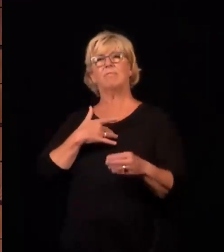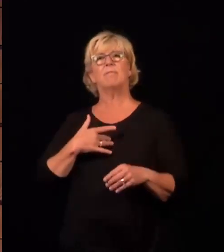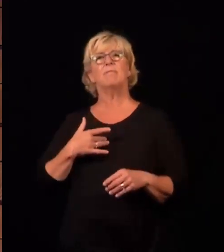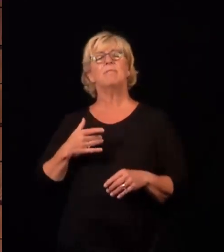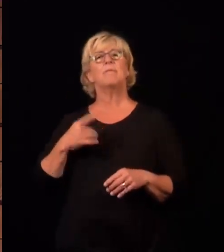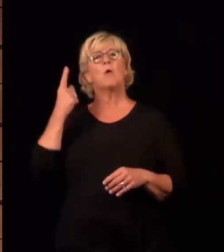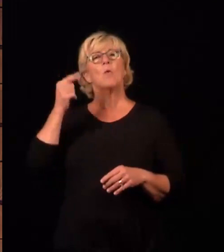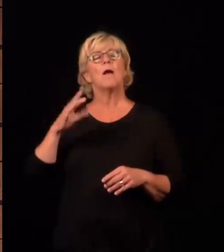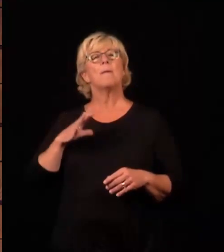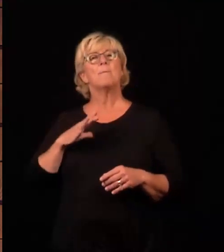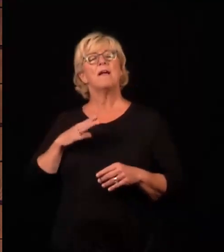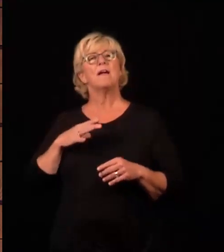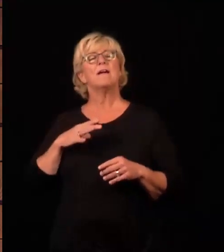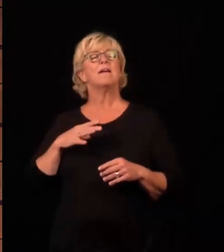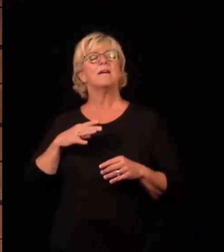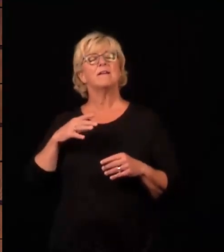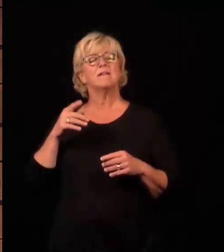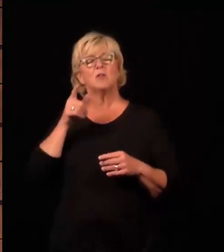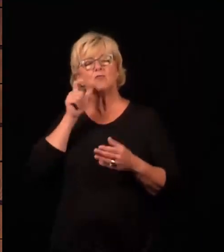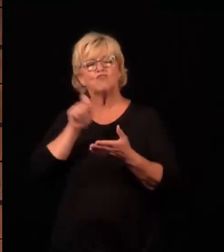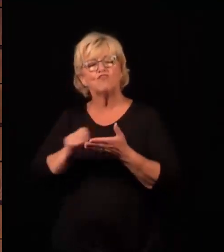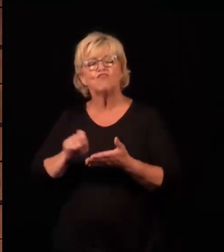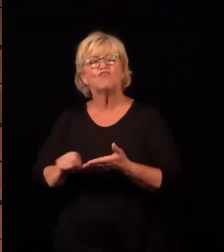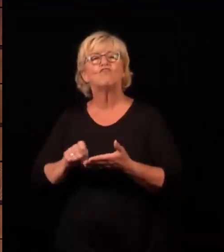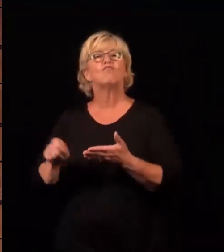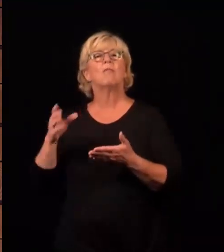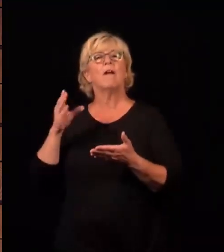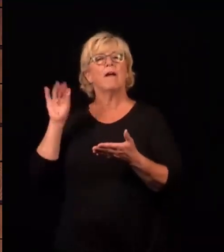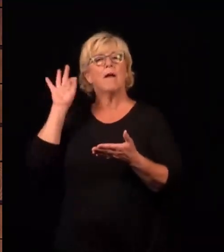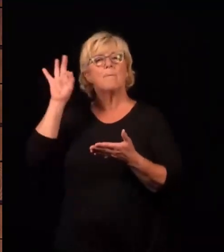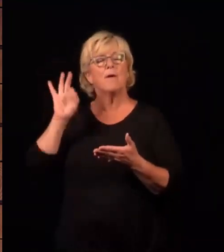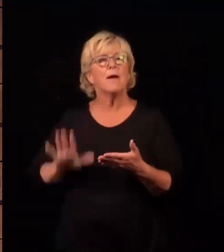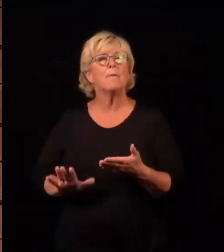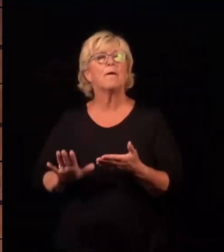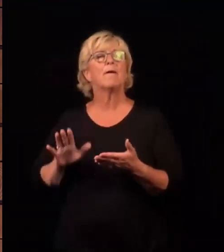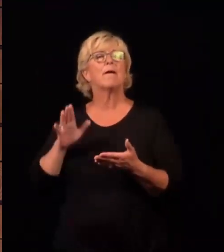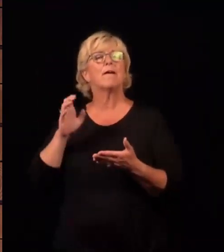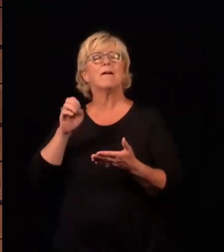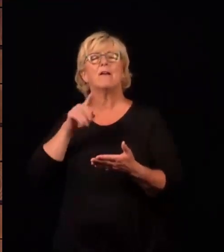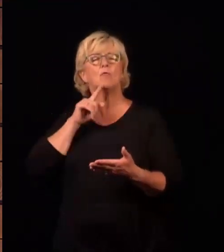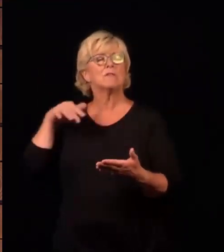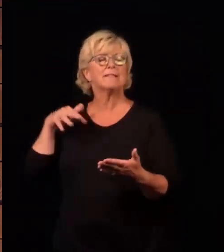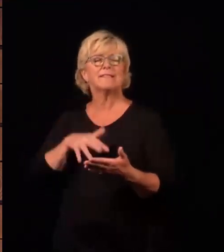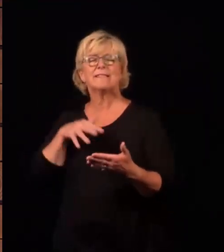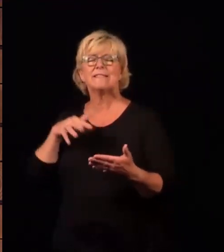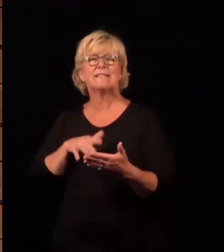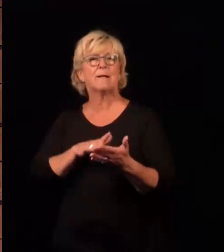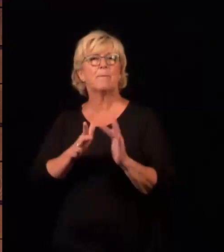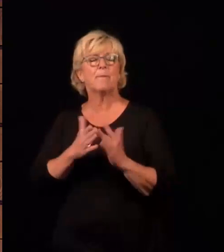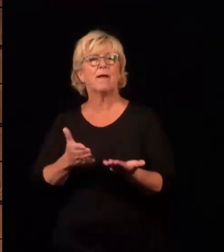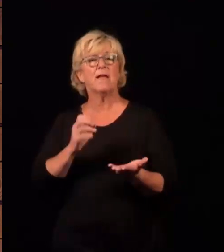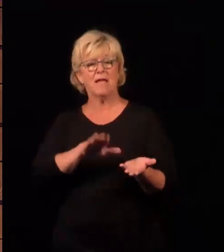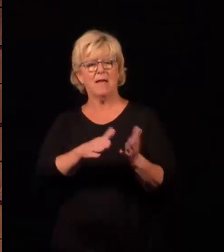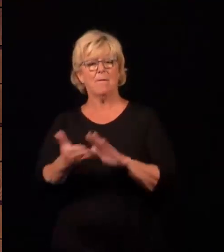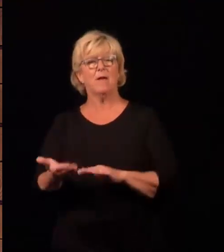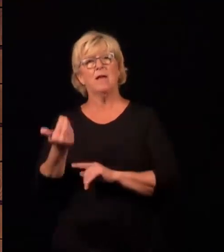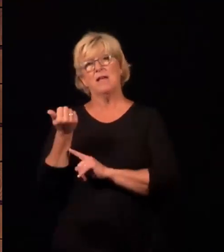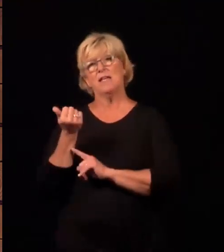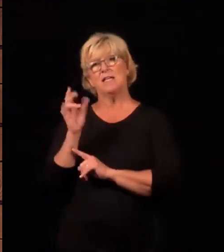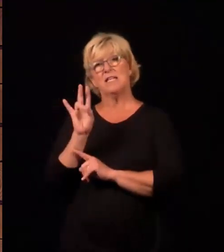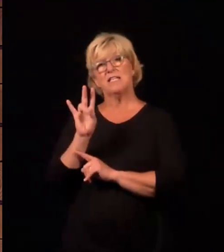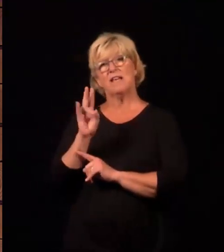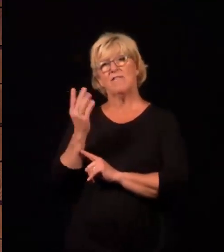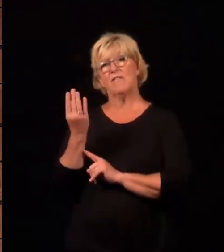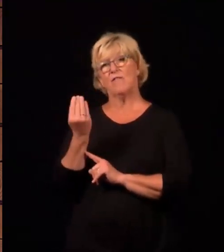about Matthew Henry. Matthew Henry was an author and a preacher and a Bible scholar many generations ago. He died in